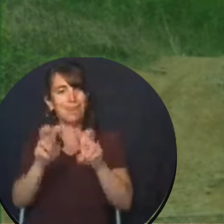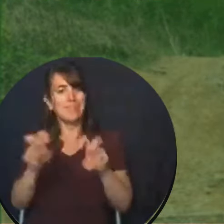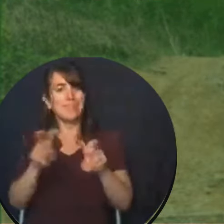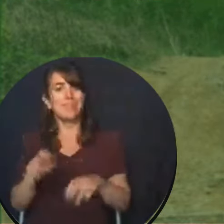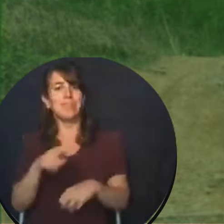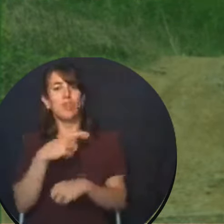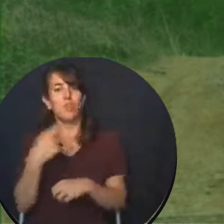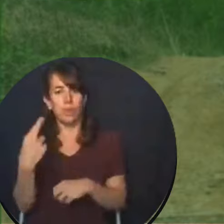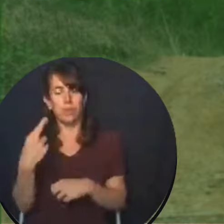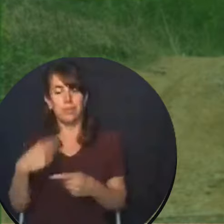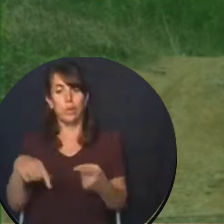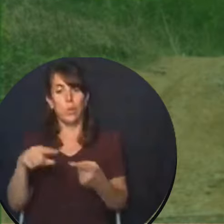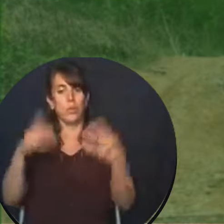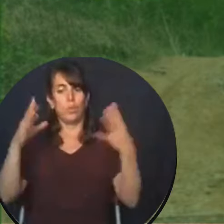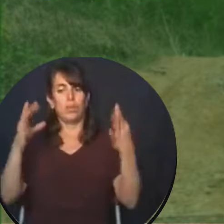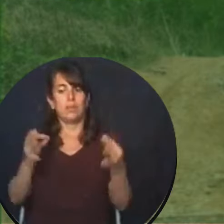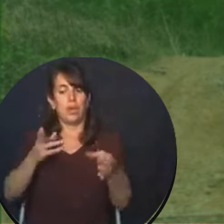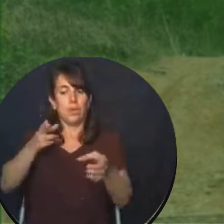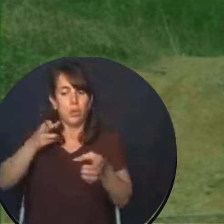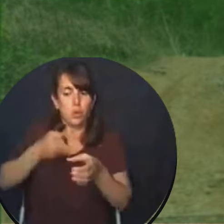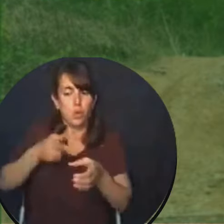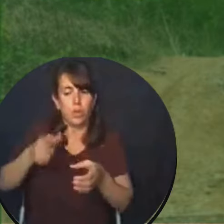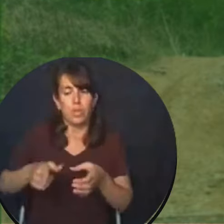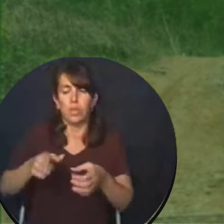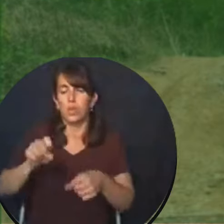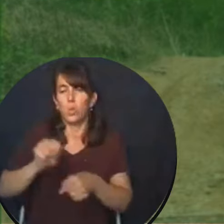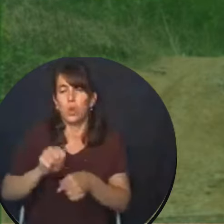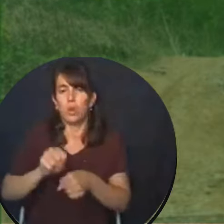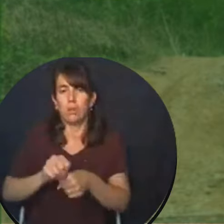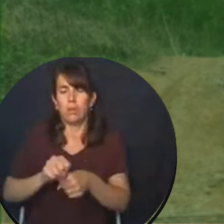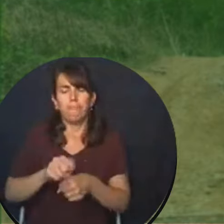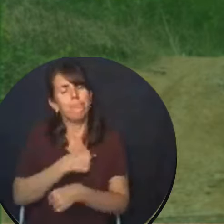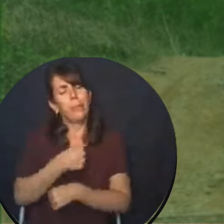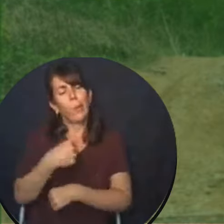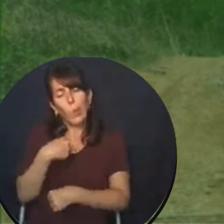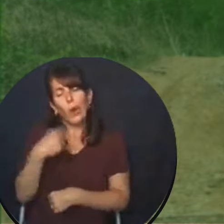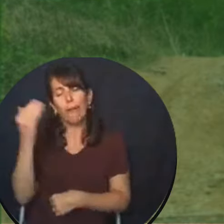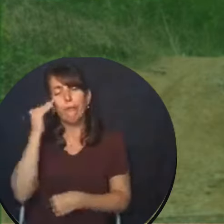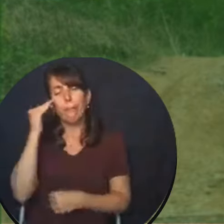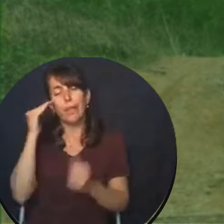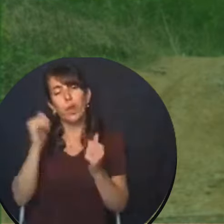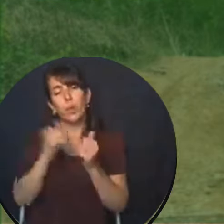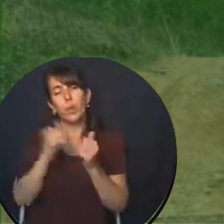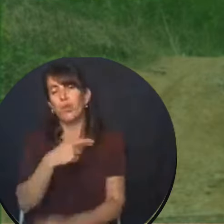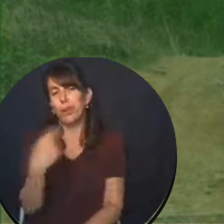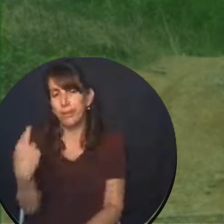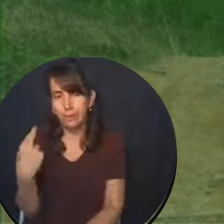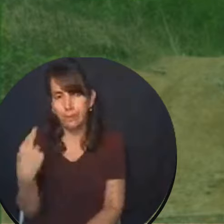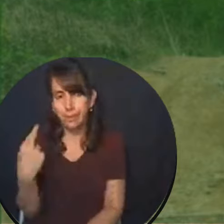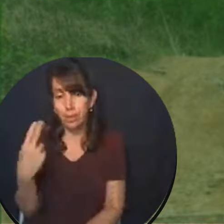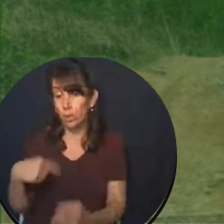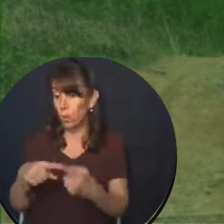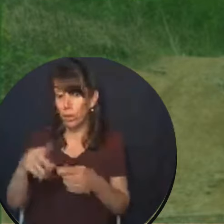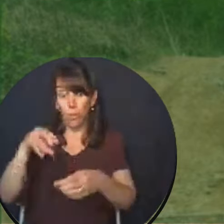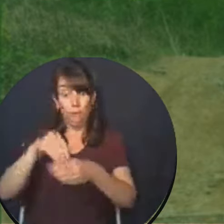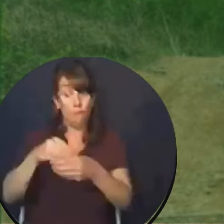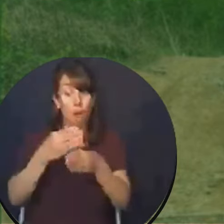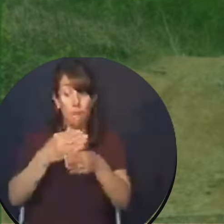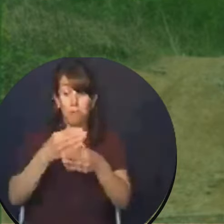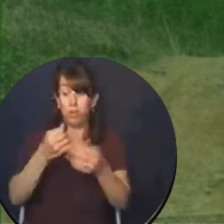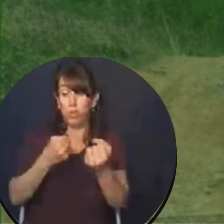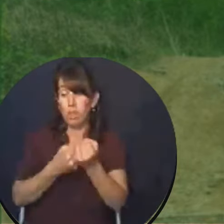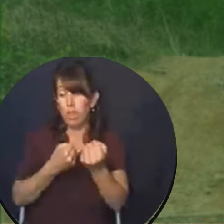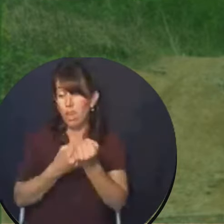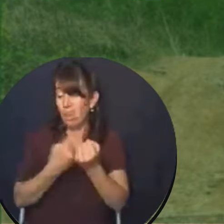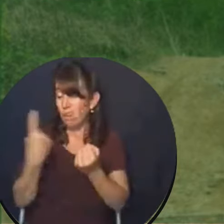work. Risk is not foreign to us, right? Like, this is something that we are aware of when we get into this work. And part